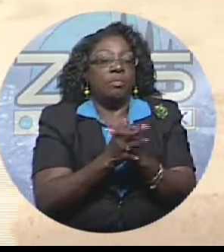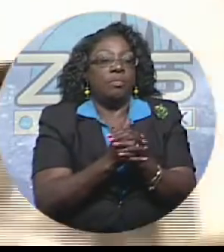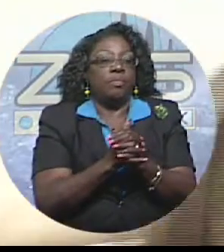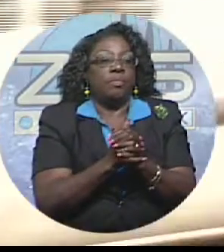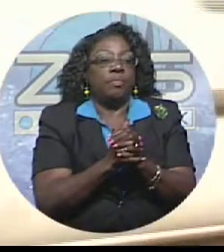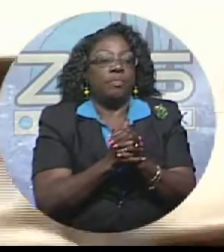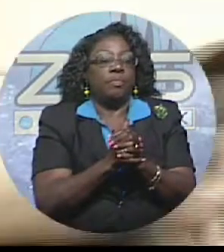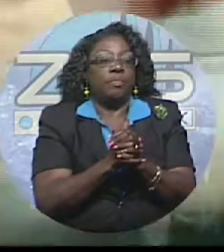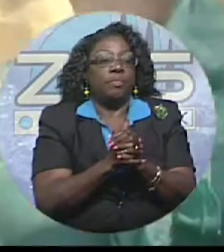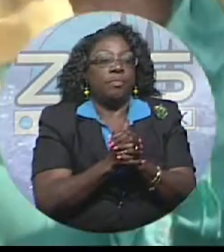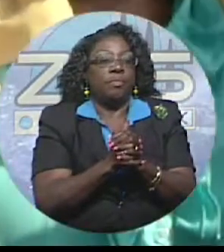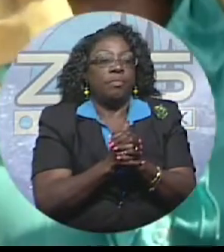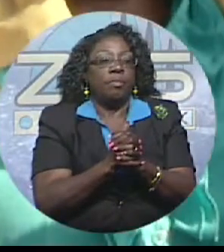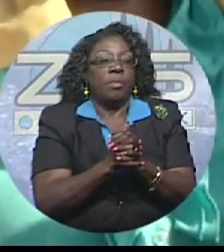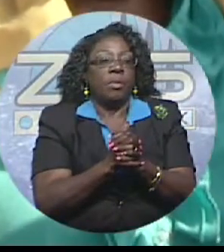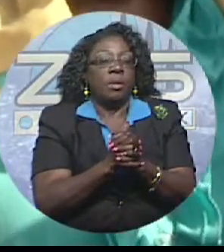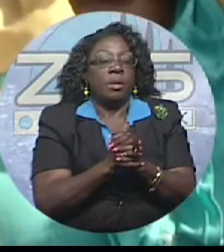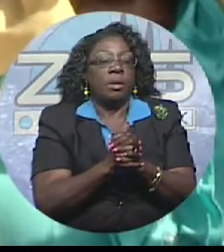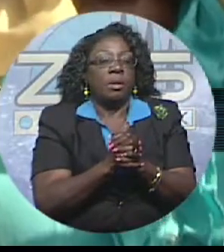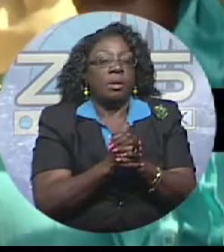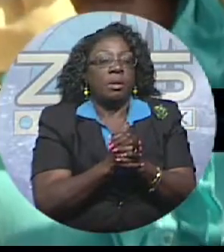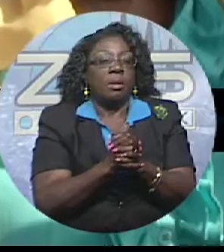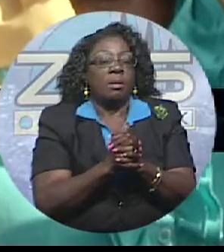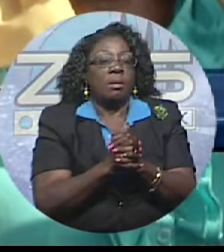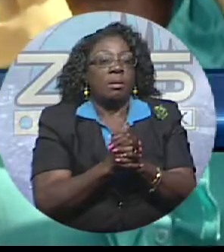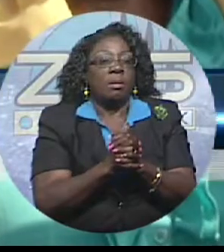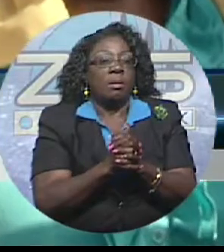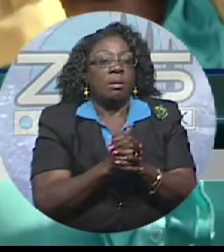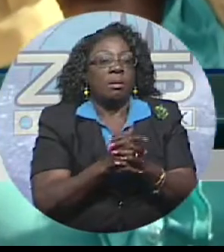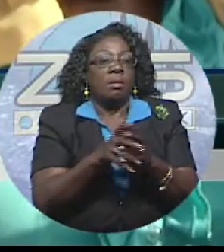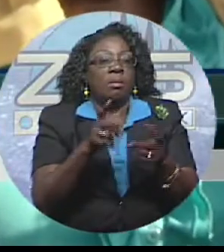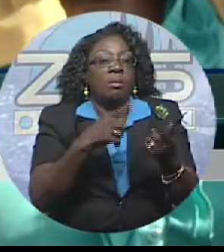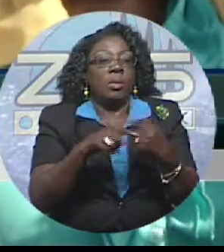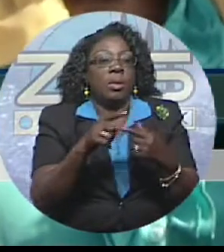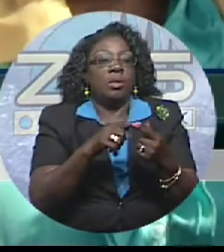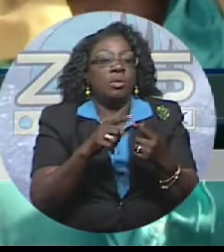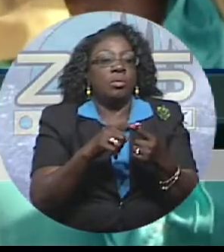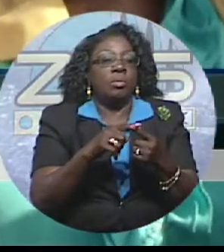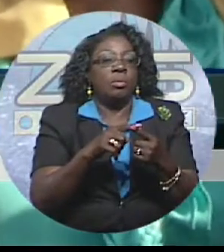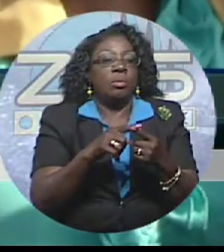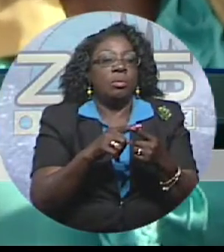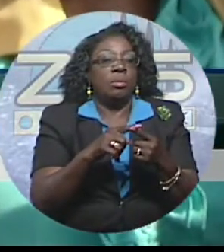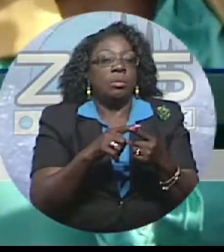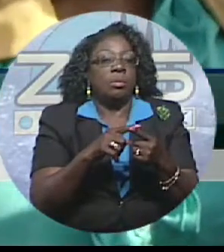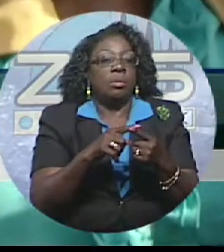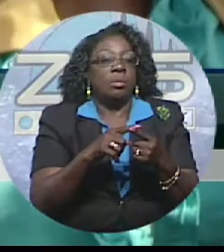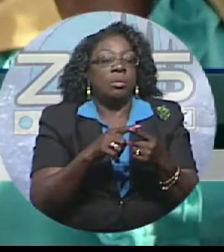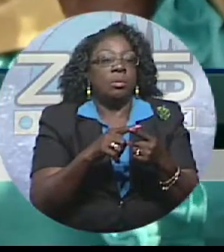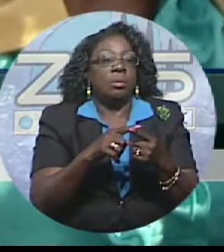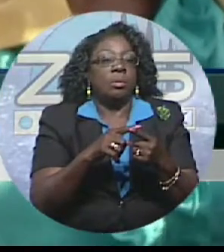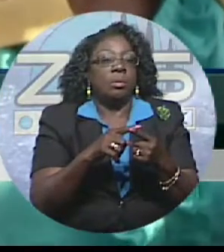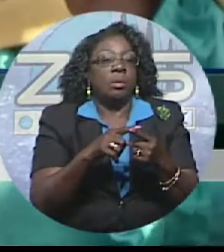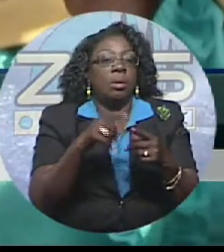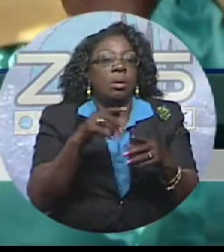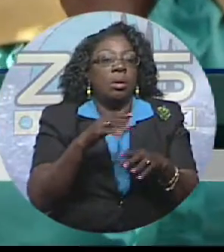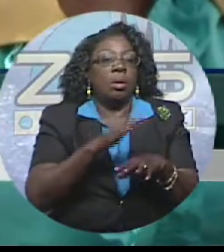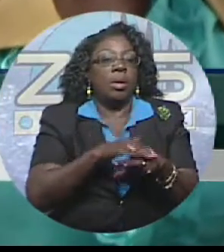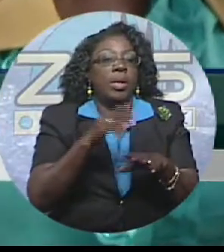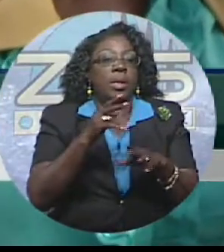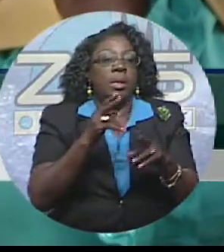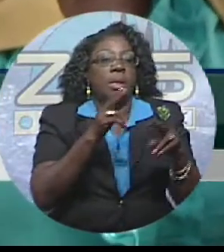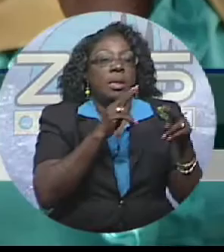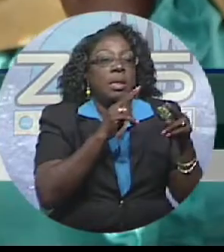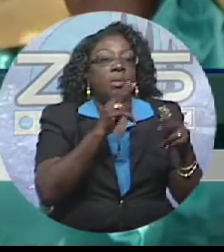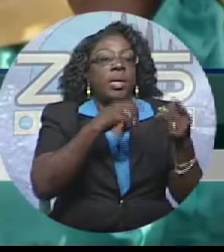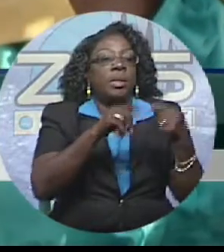investigation. Your male went to the pharmacy here on Alexander Boulevard to collect his